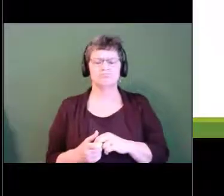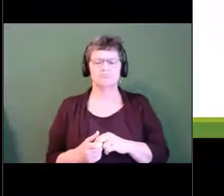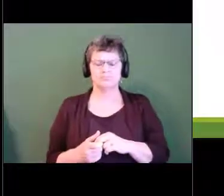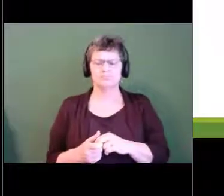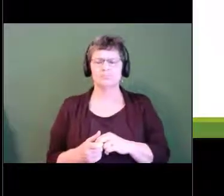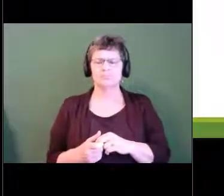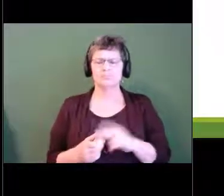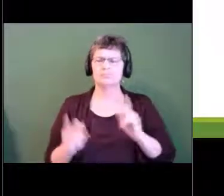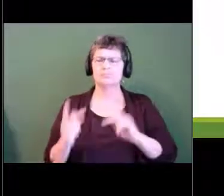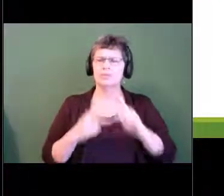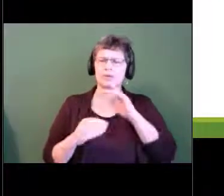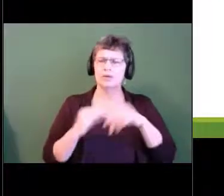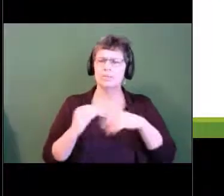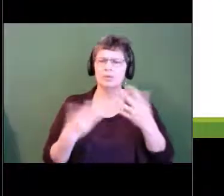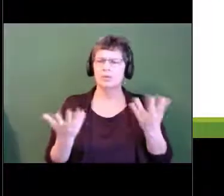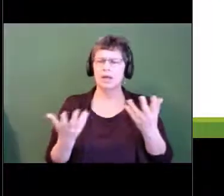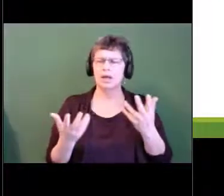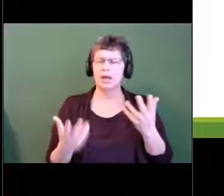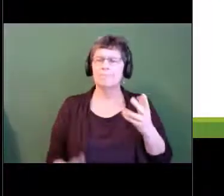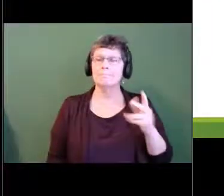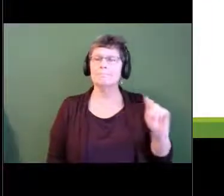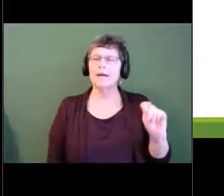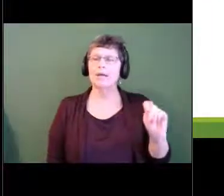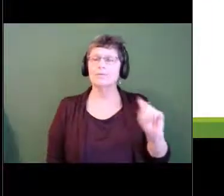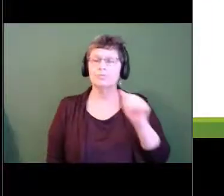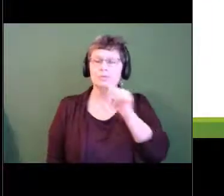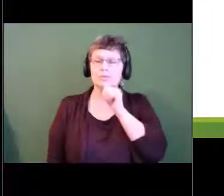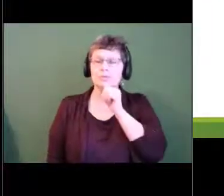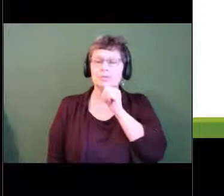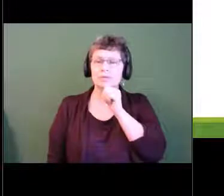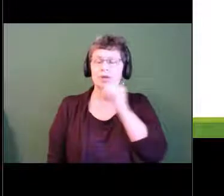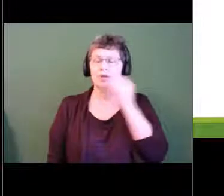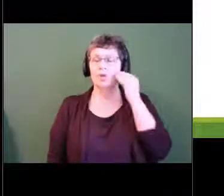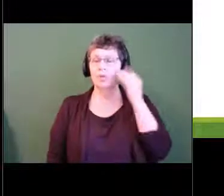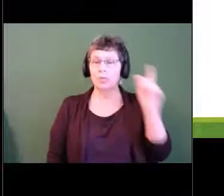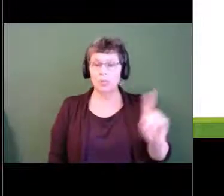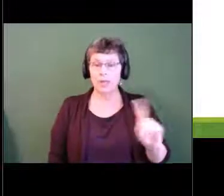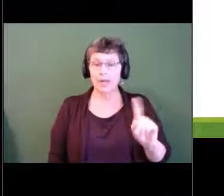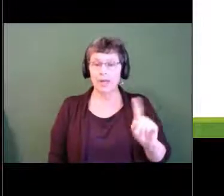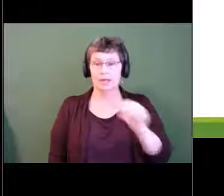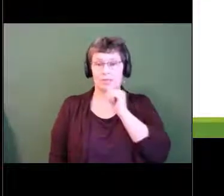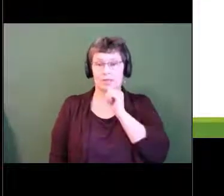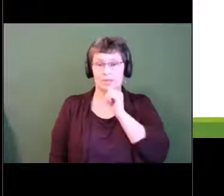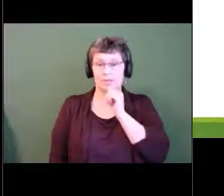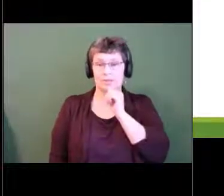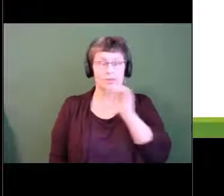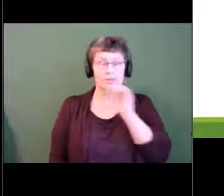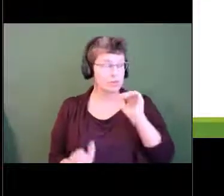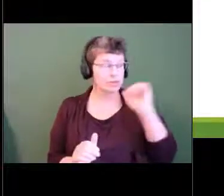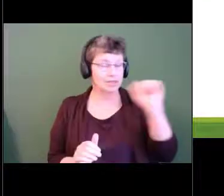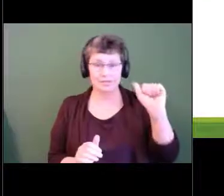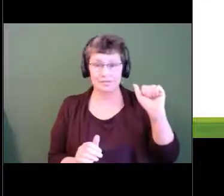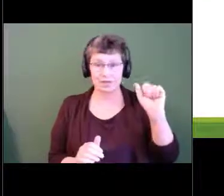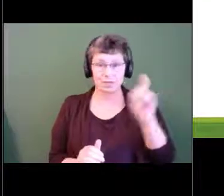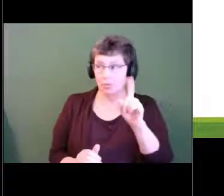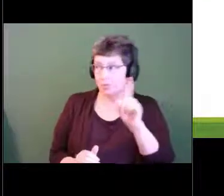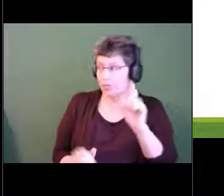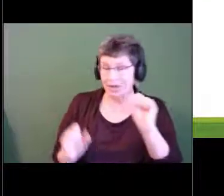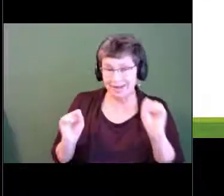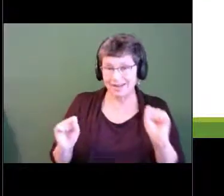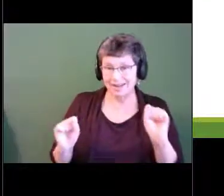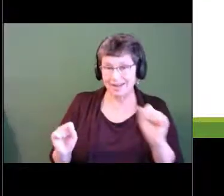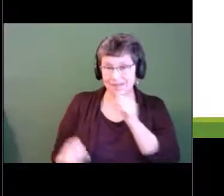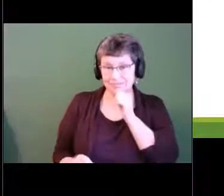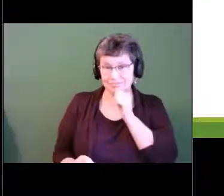this, is bathrooms, the availability of bathrooms, knowing where a bathroom is when you go out. That can limit a lot of people